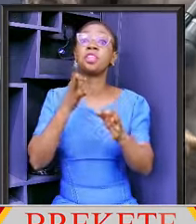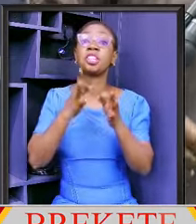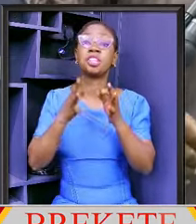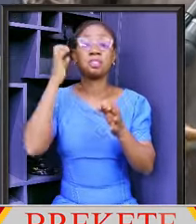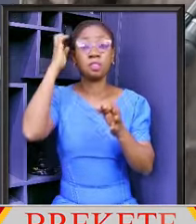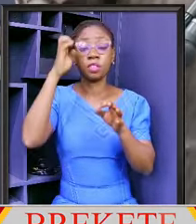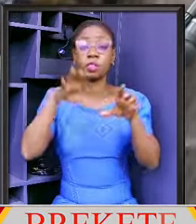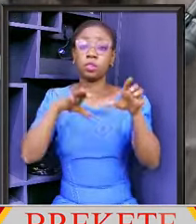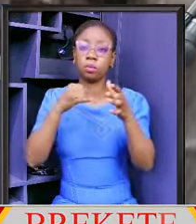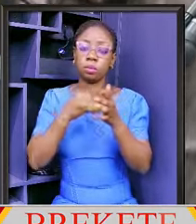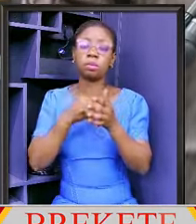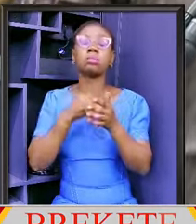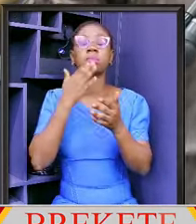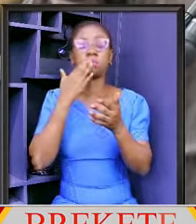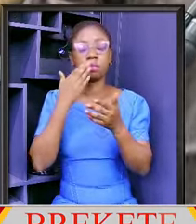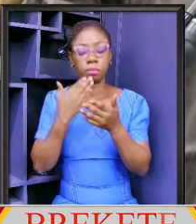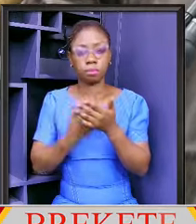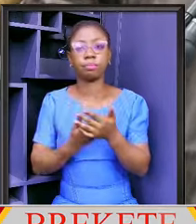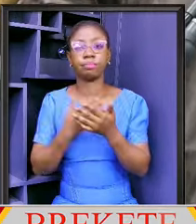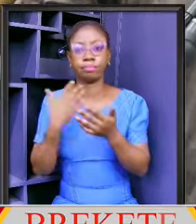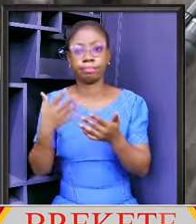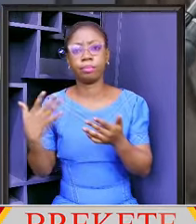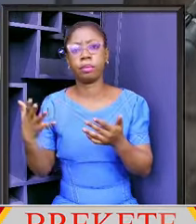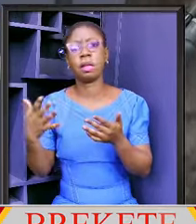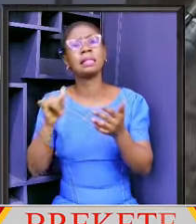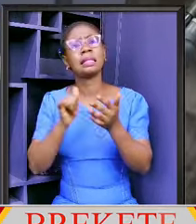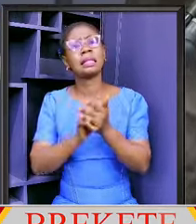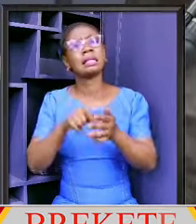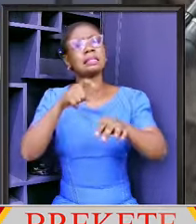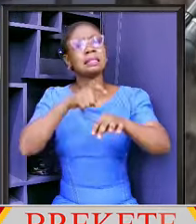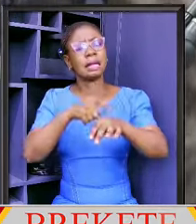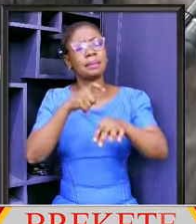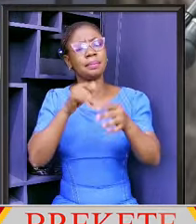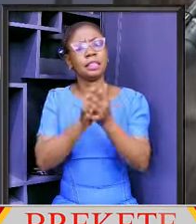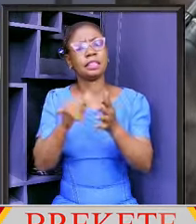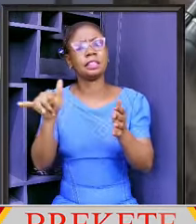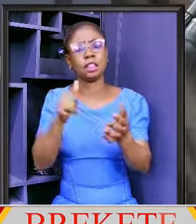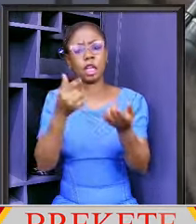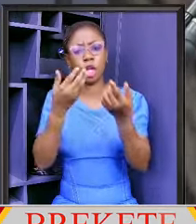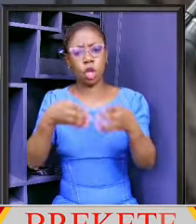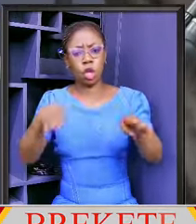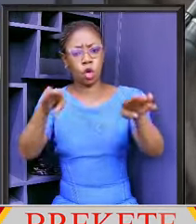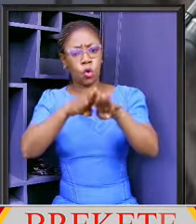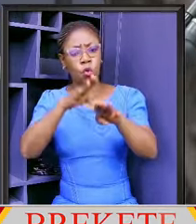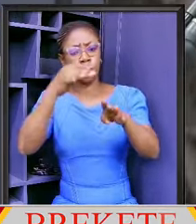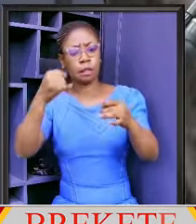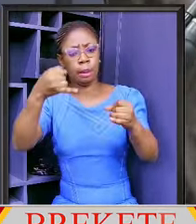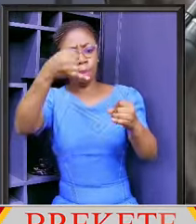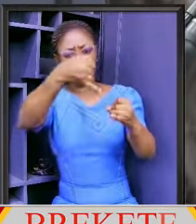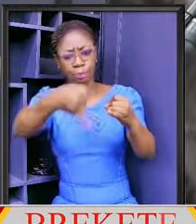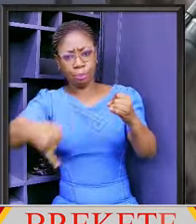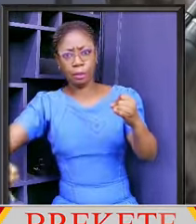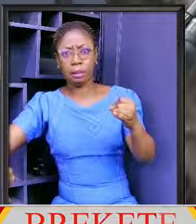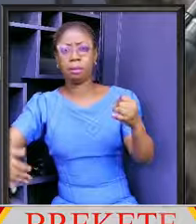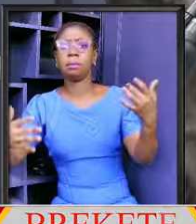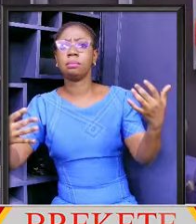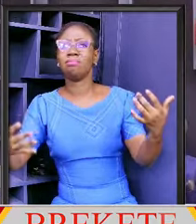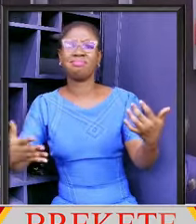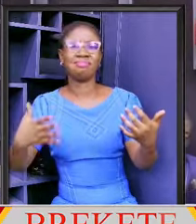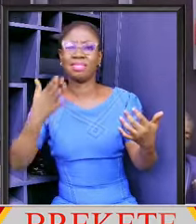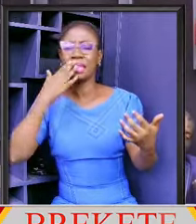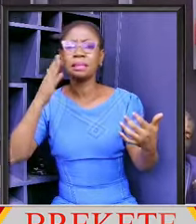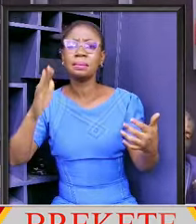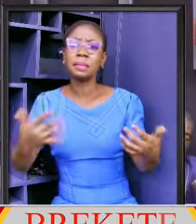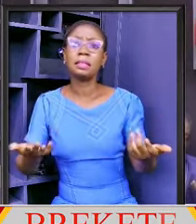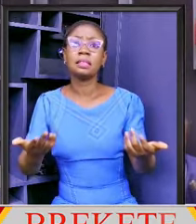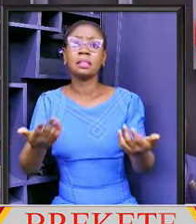Because that time when they close border, na share wickedness. They don't have any cogent reason. If they say now because of arms, as